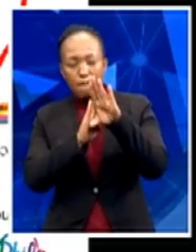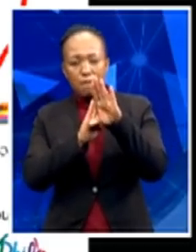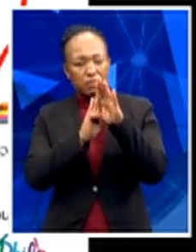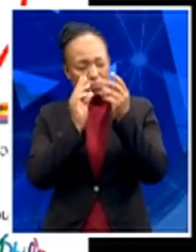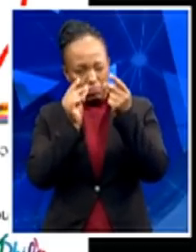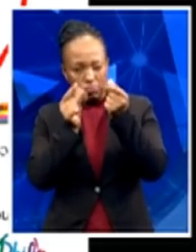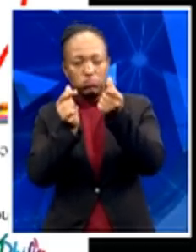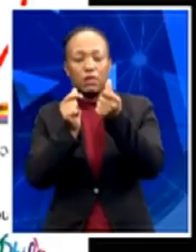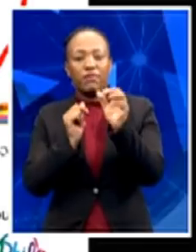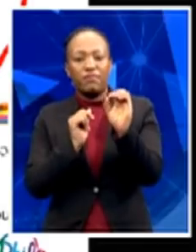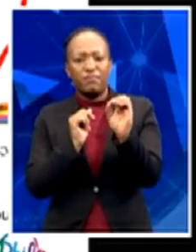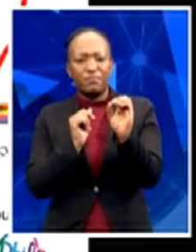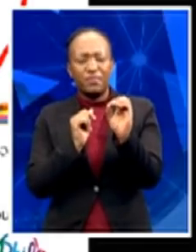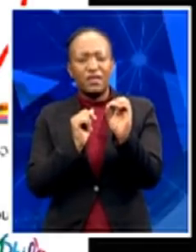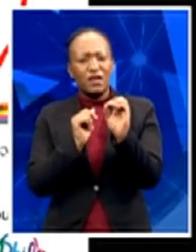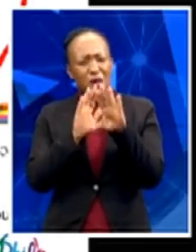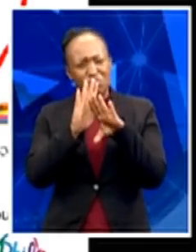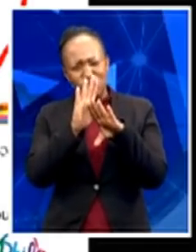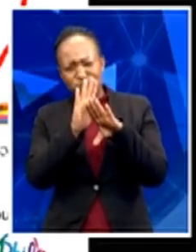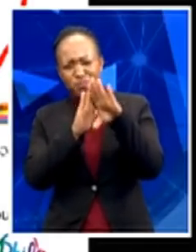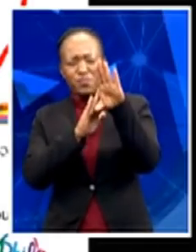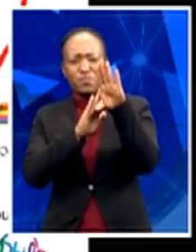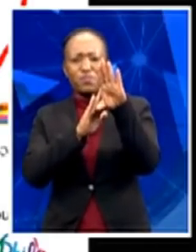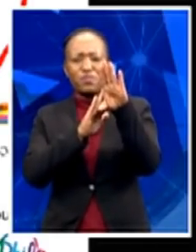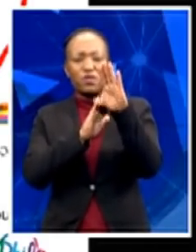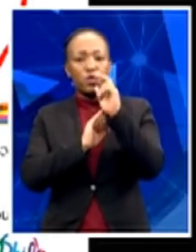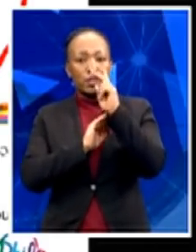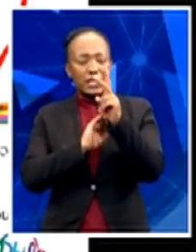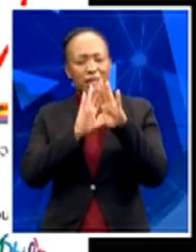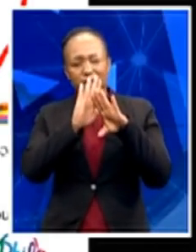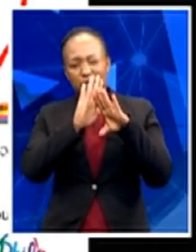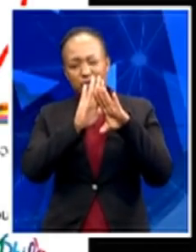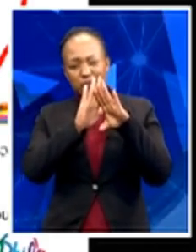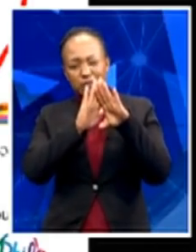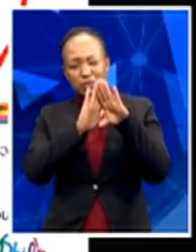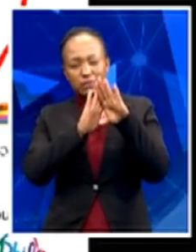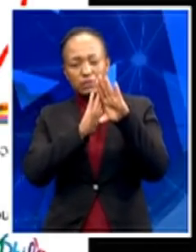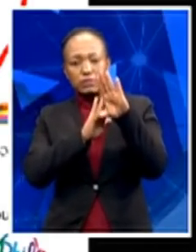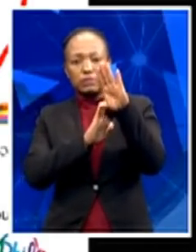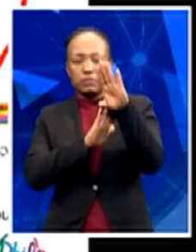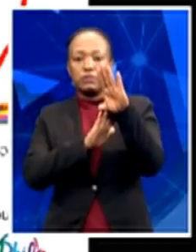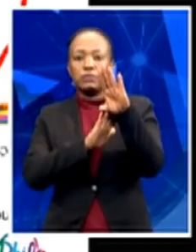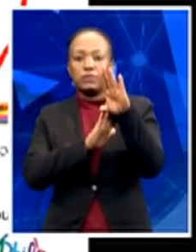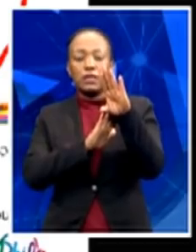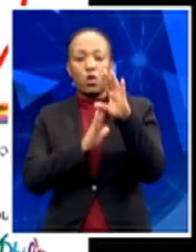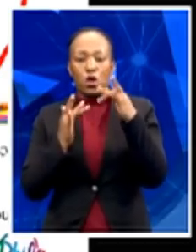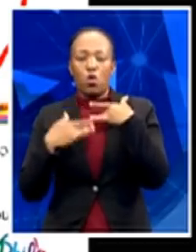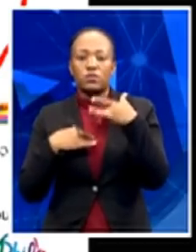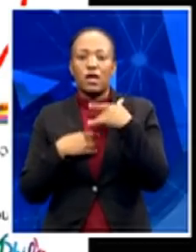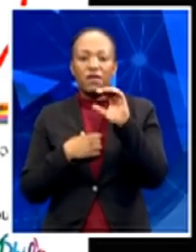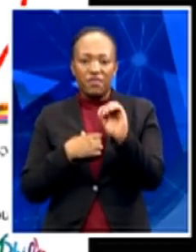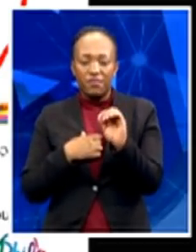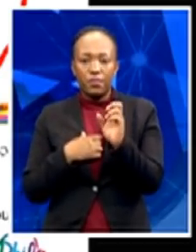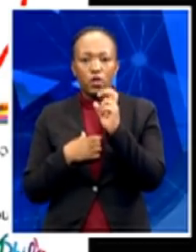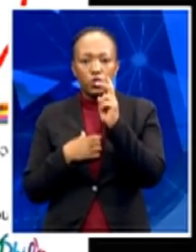acutely. We can see that the steep of the rise is quite concerning. And then we can see that following this, Western Cape